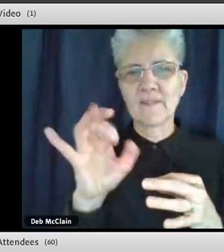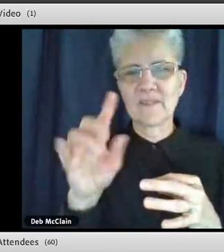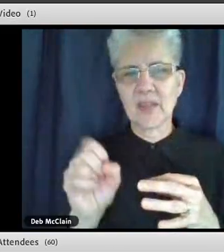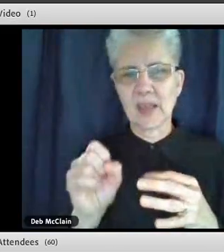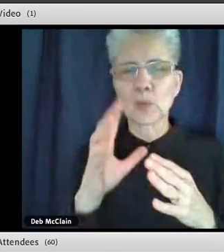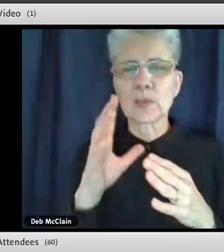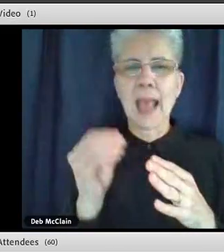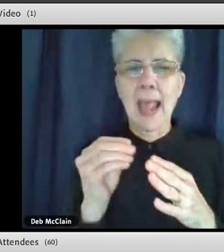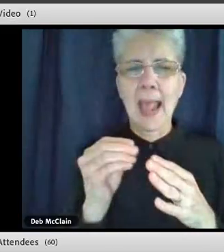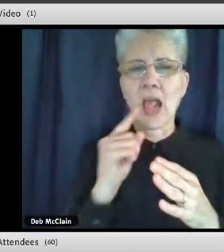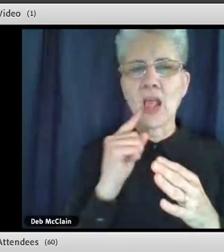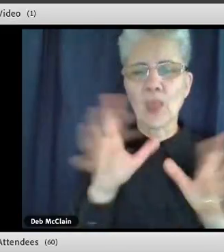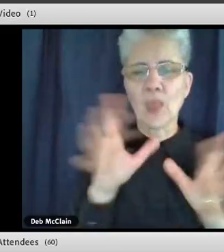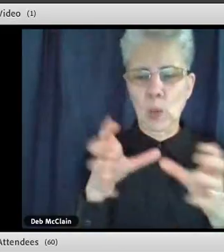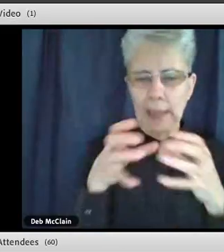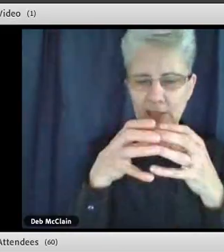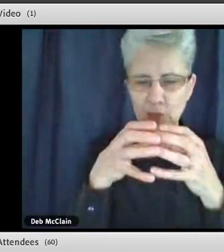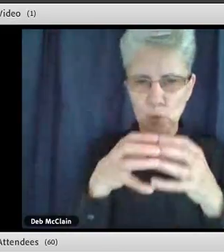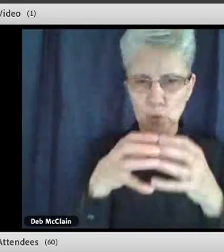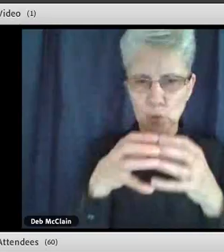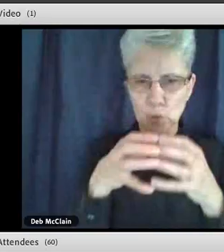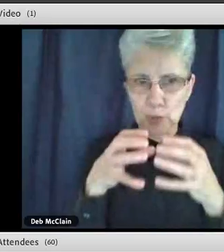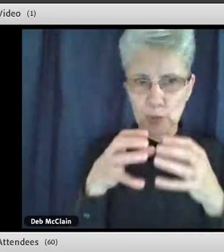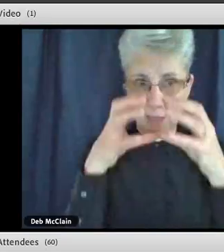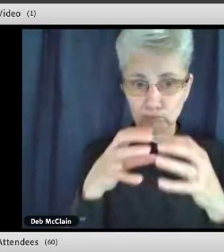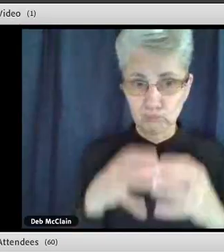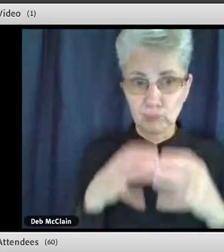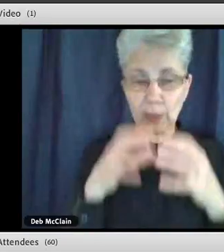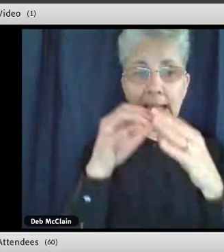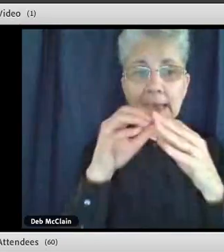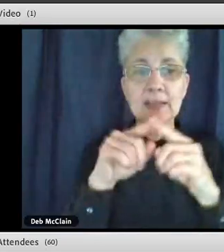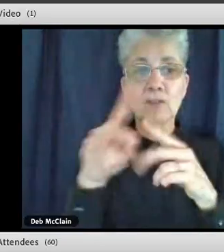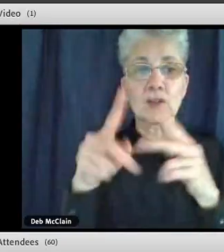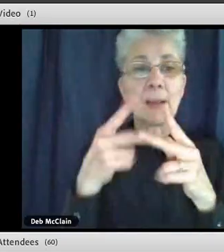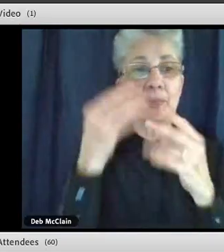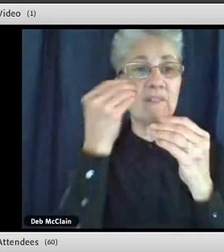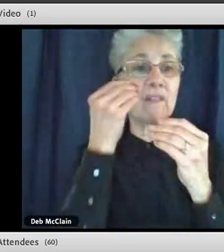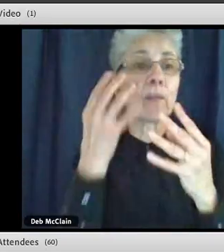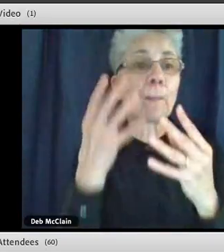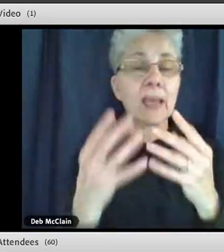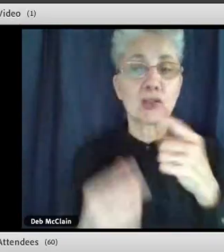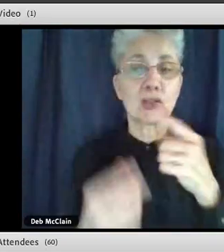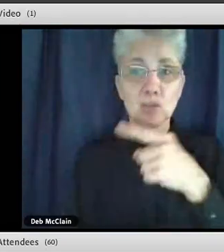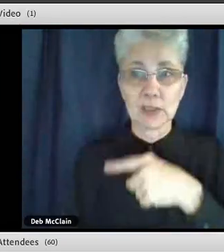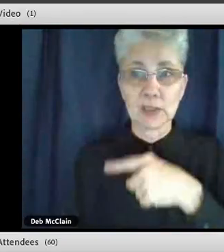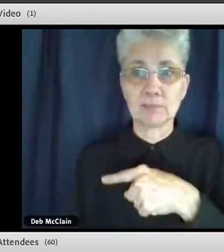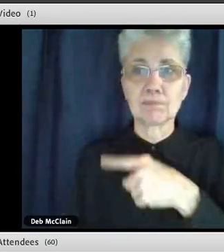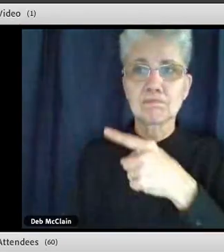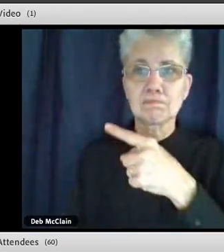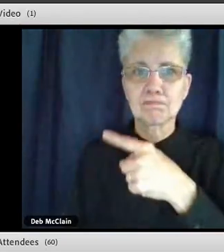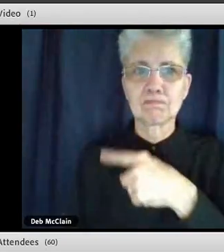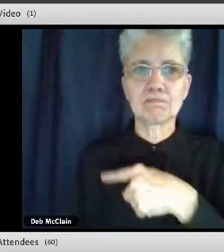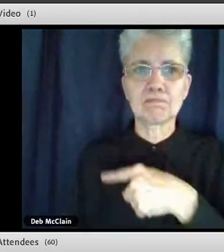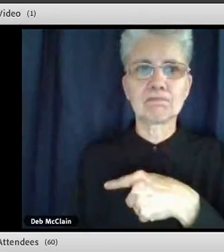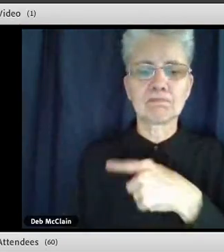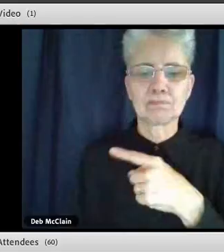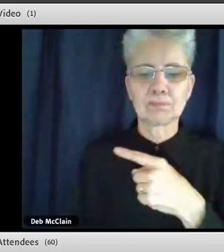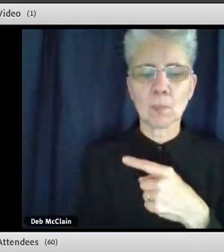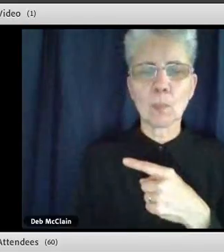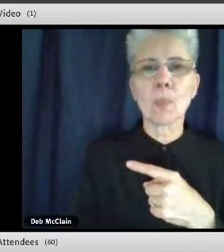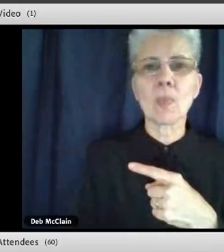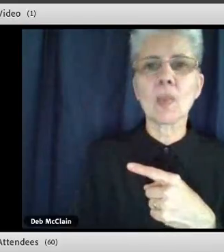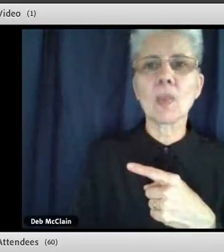they're kind of clustered together for different types of information, but you can kind of look at that on your own. And here, once